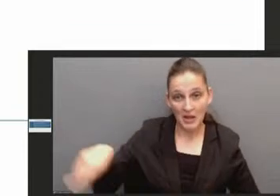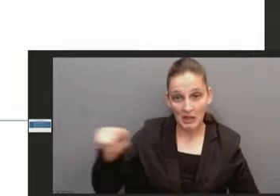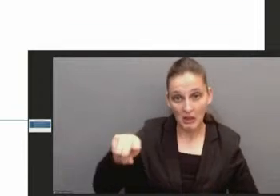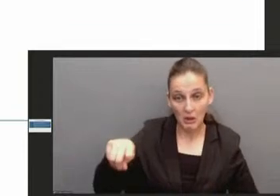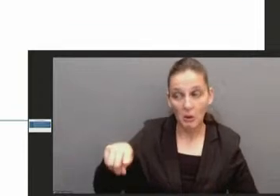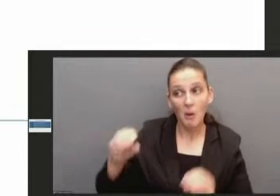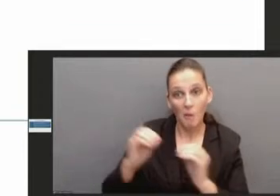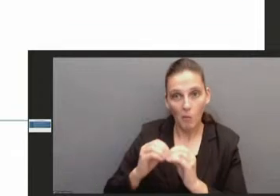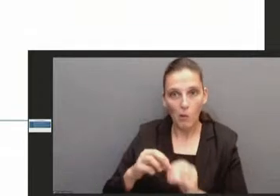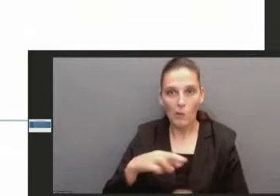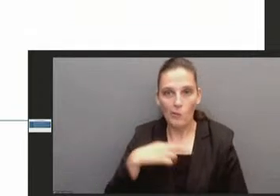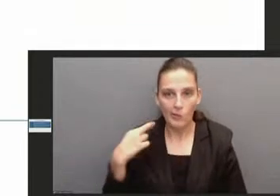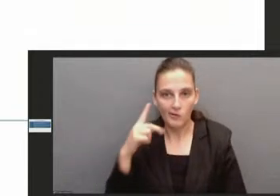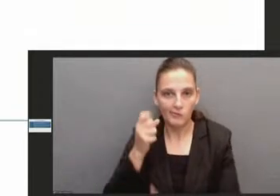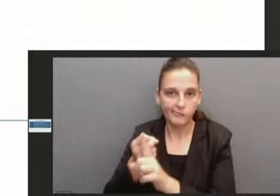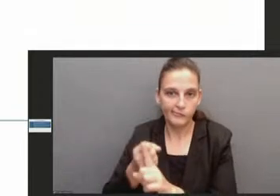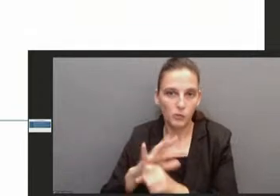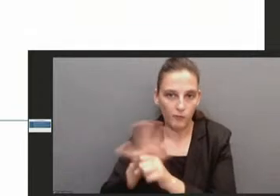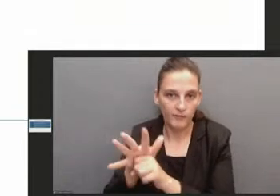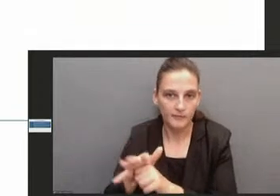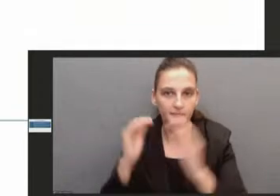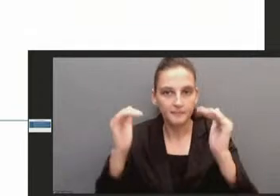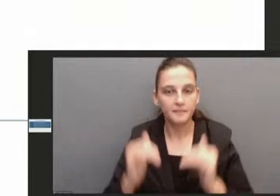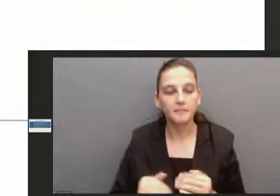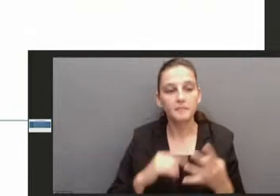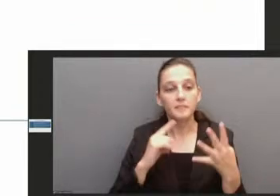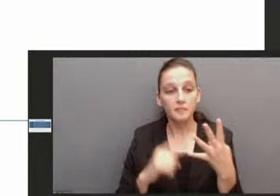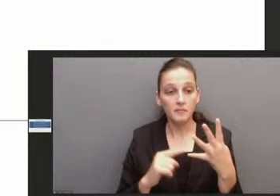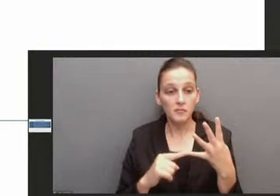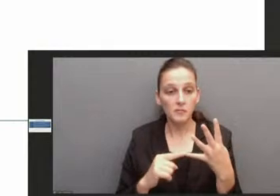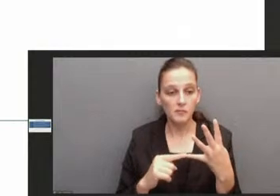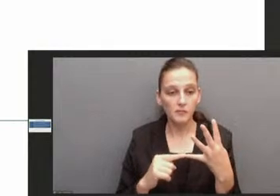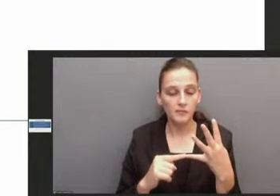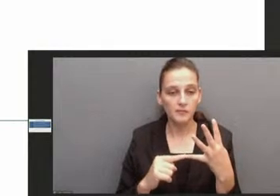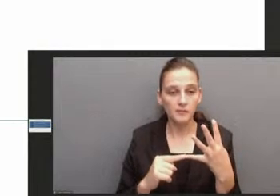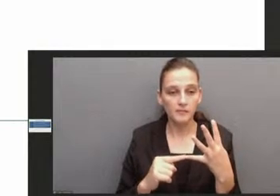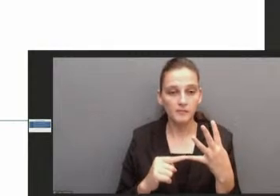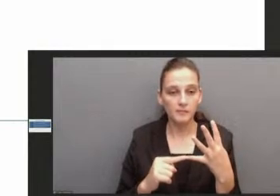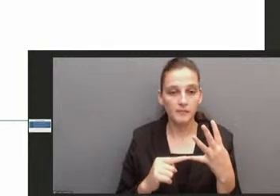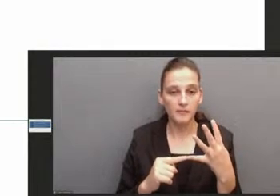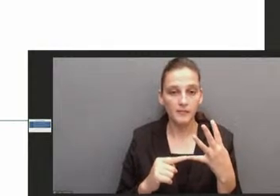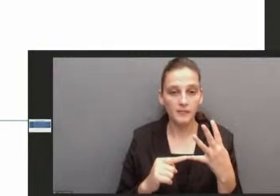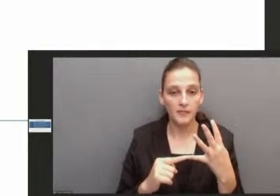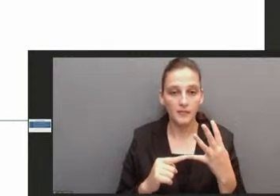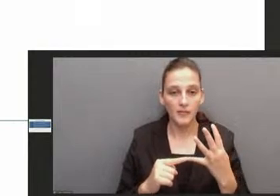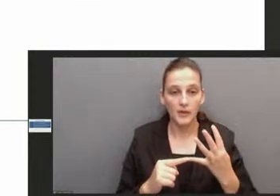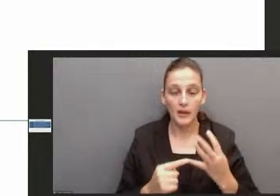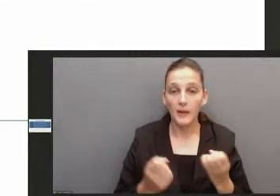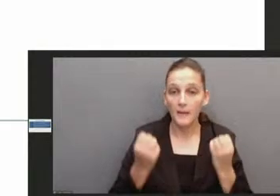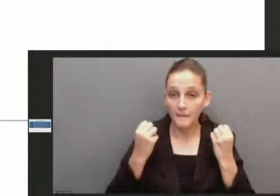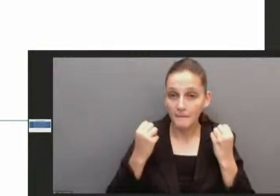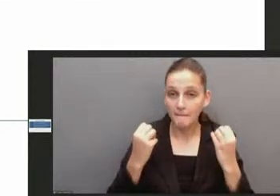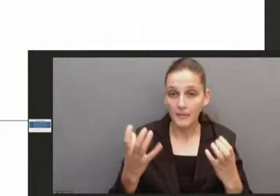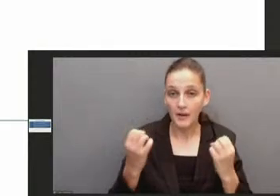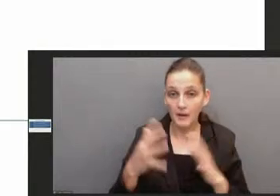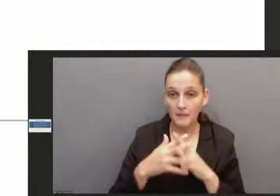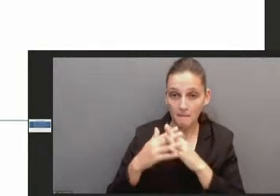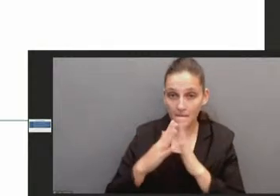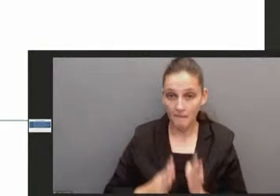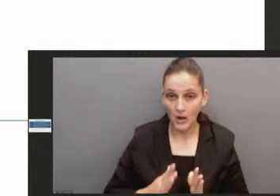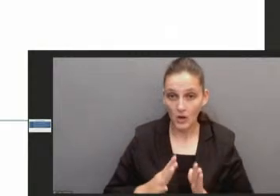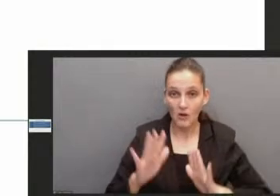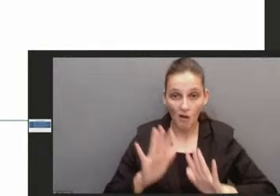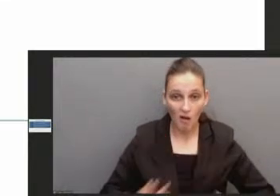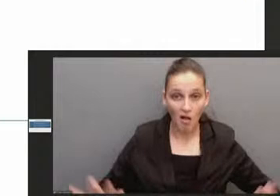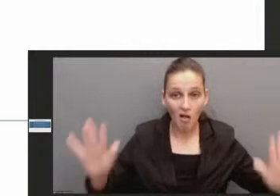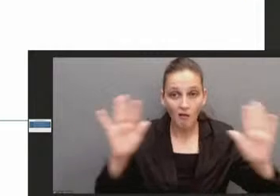risk for COVID. And then finally, our fourth problem statement calls attention to the challenge that many Americans in our country are